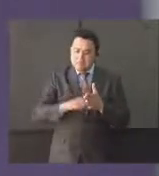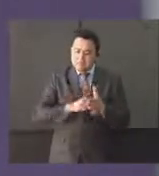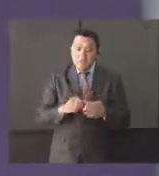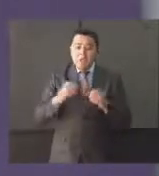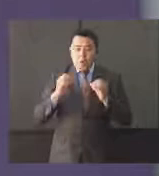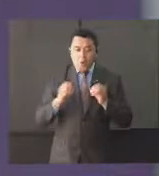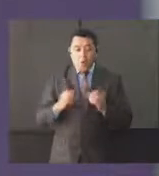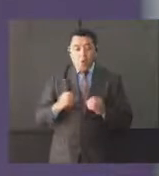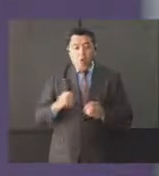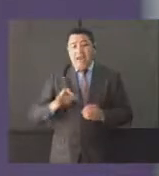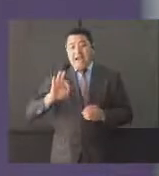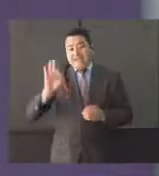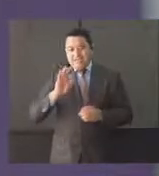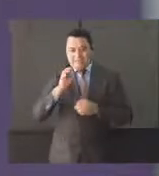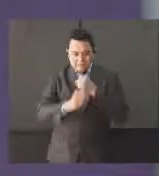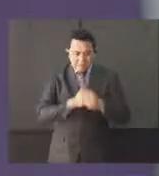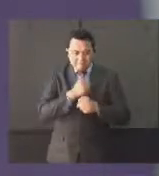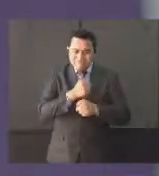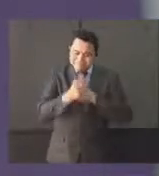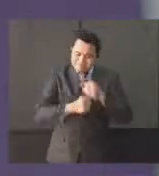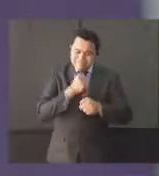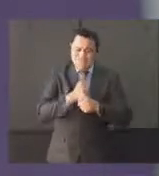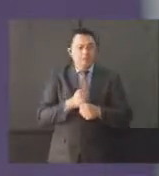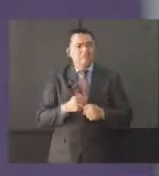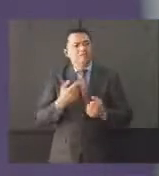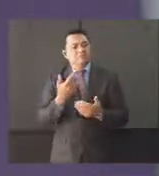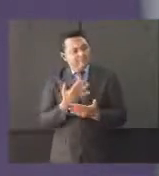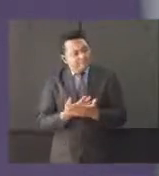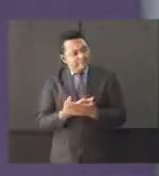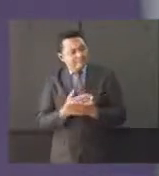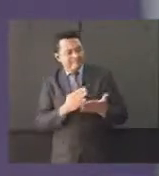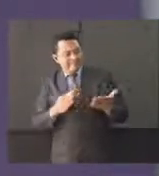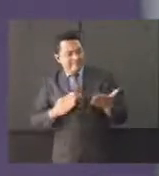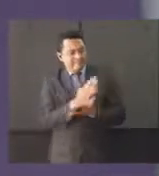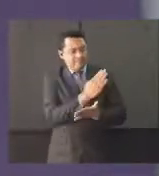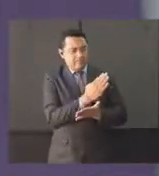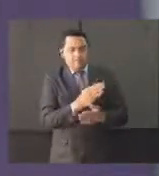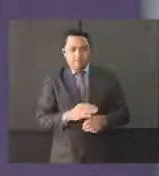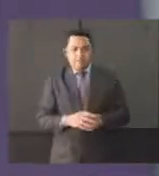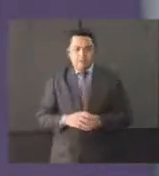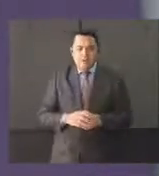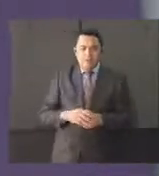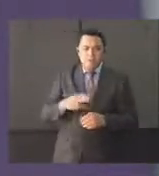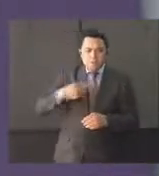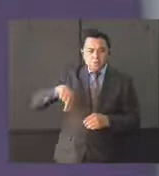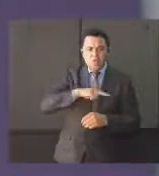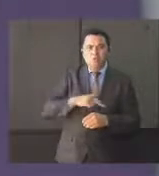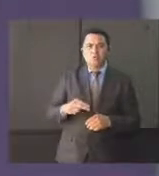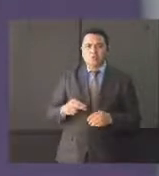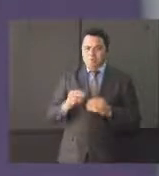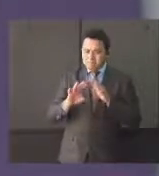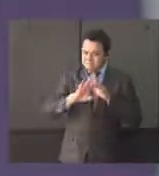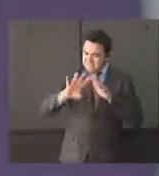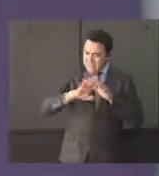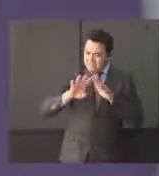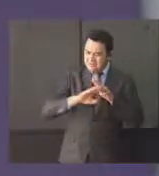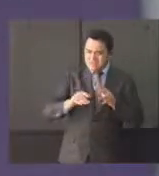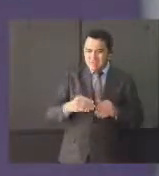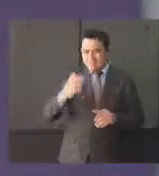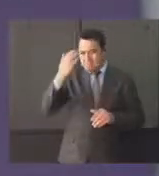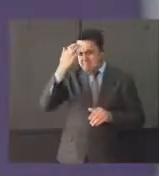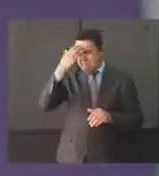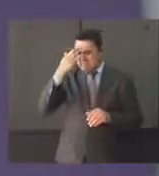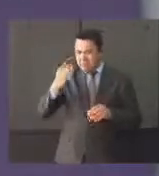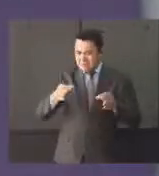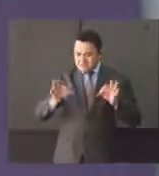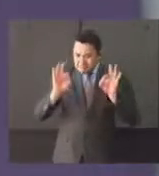last 3 or 4 years on the Mexican side. So We all have